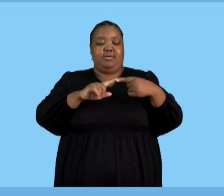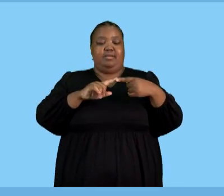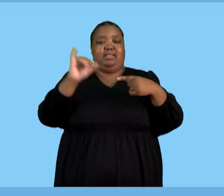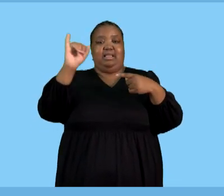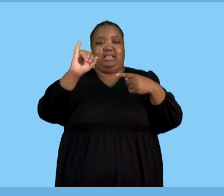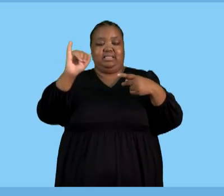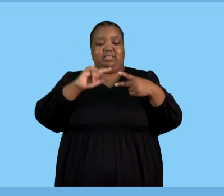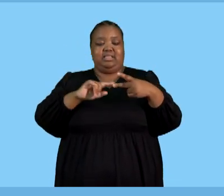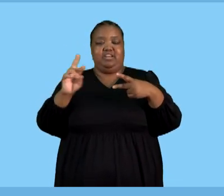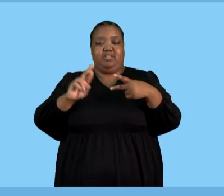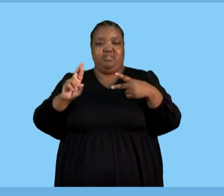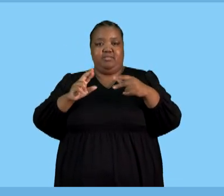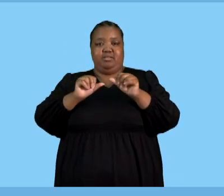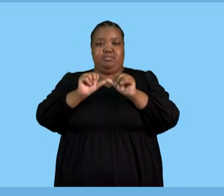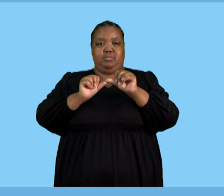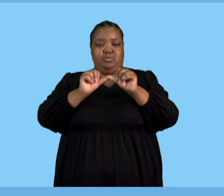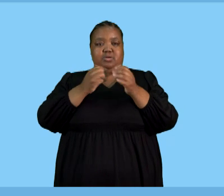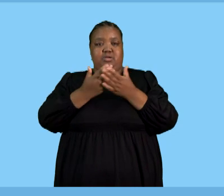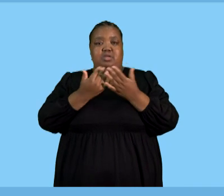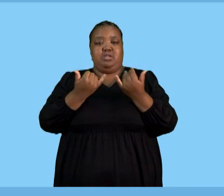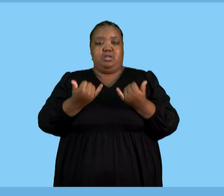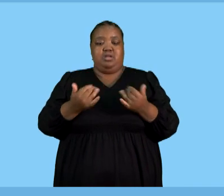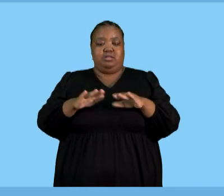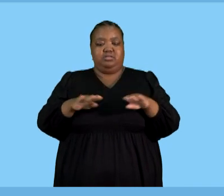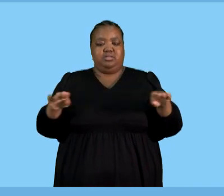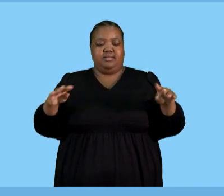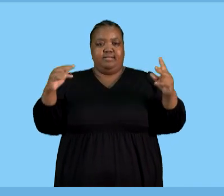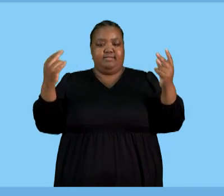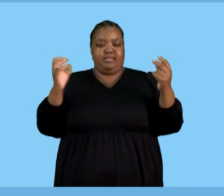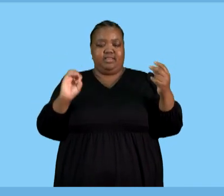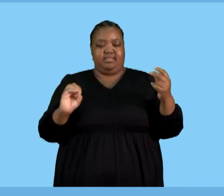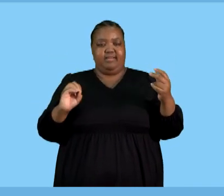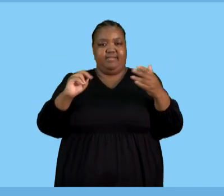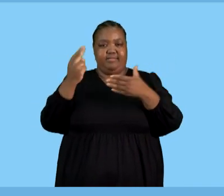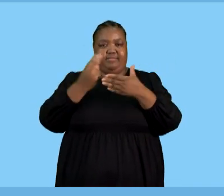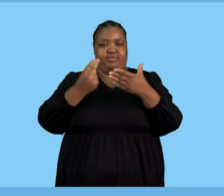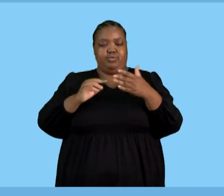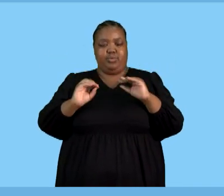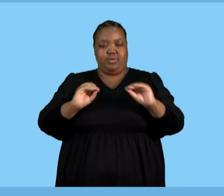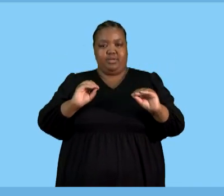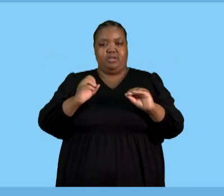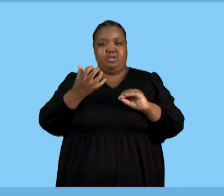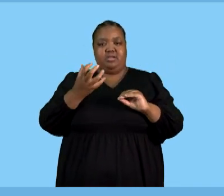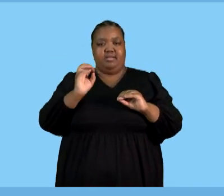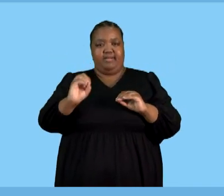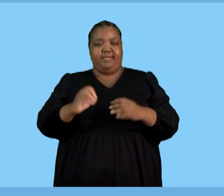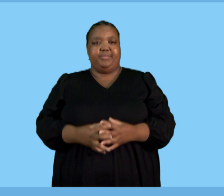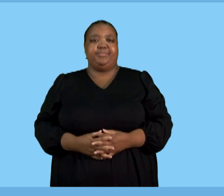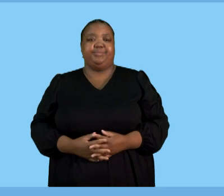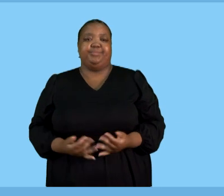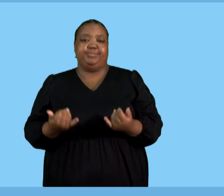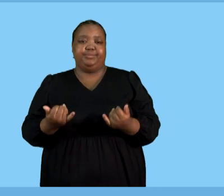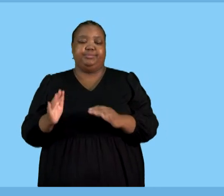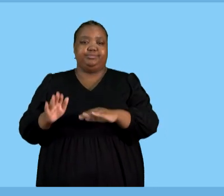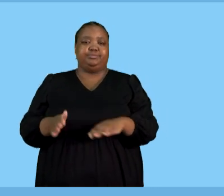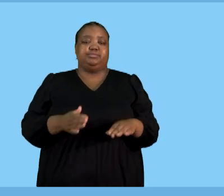the angle of reflection. Now we also have our surface, as we can see on this particular drawing and the labeling.